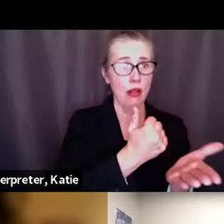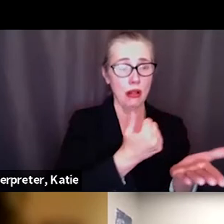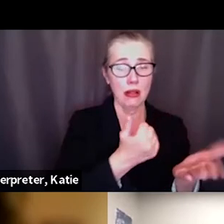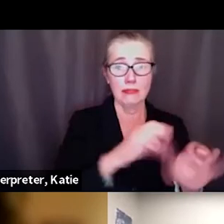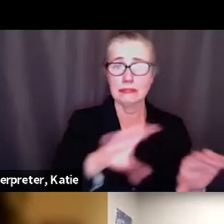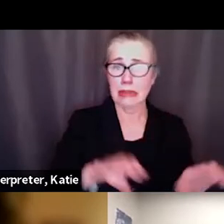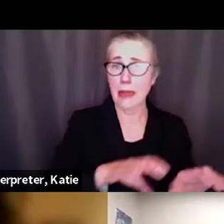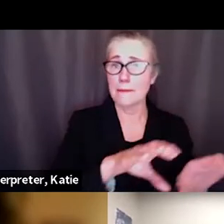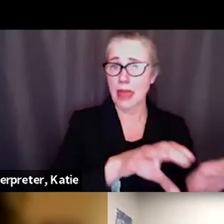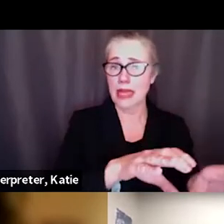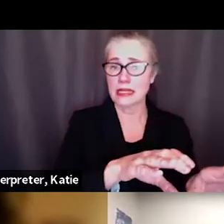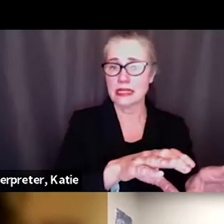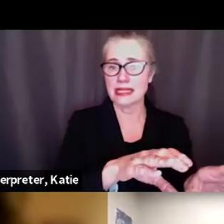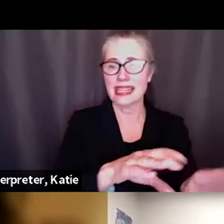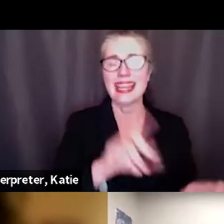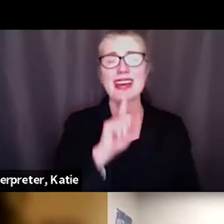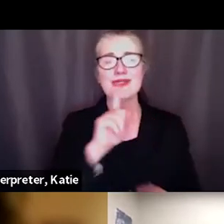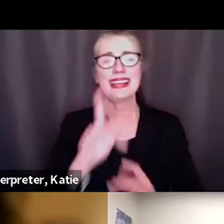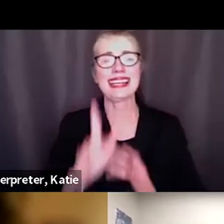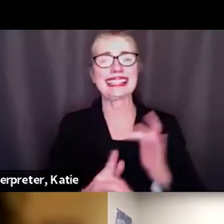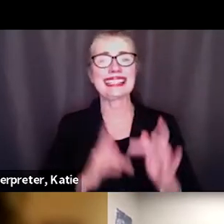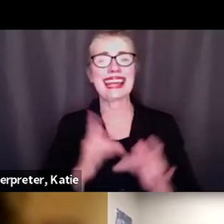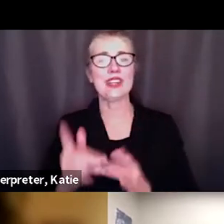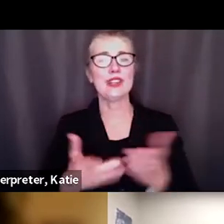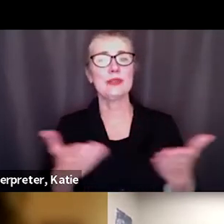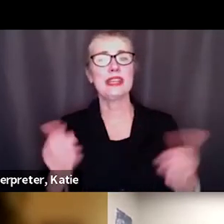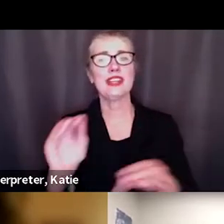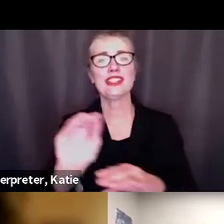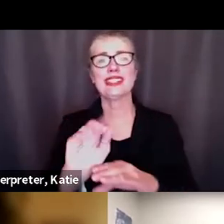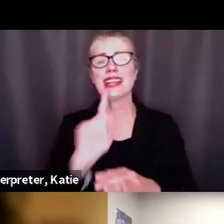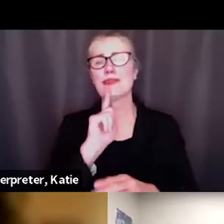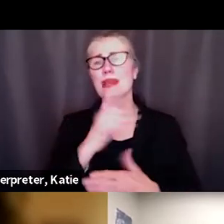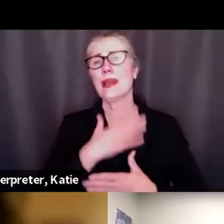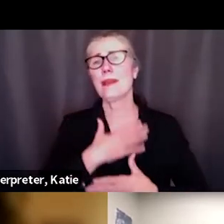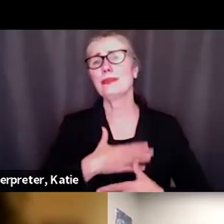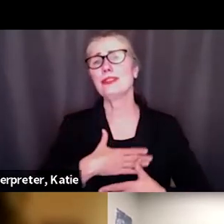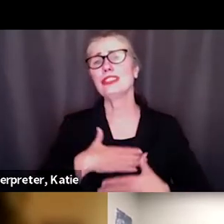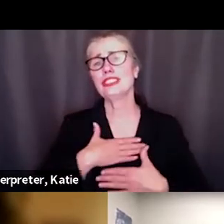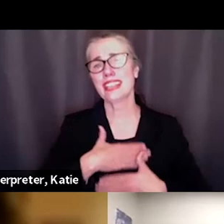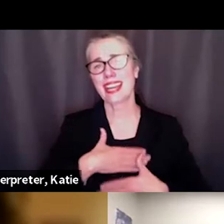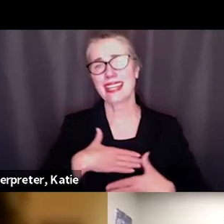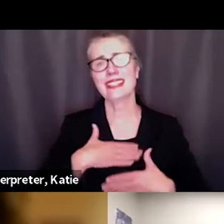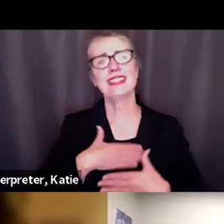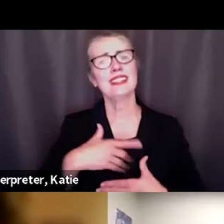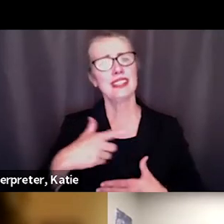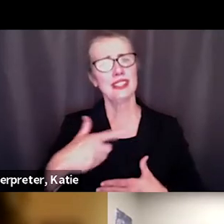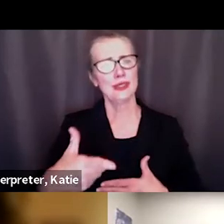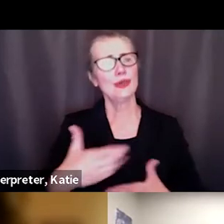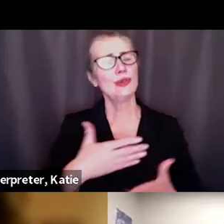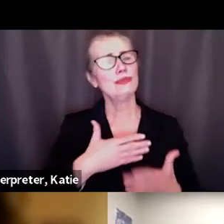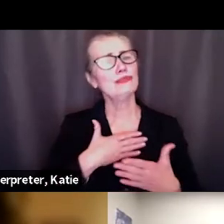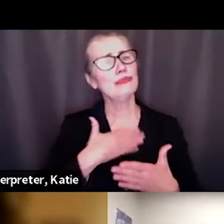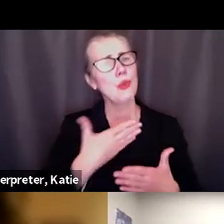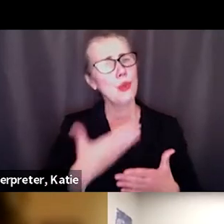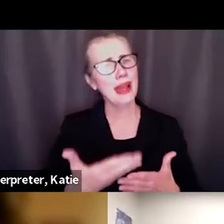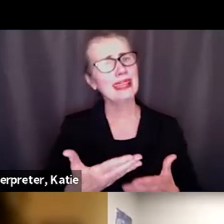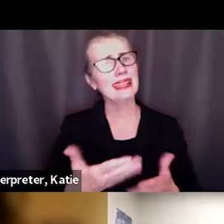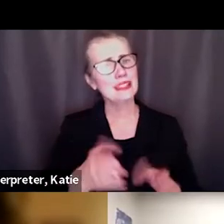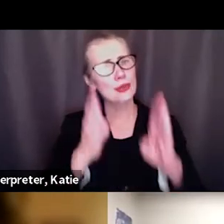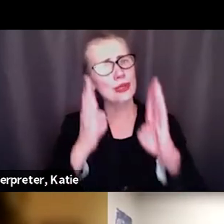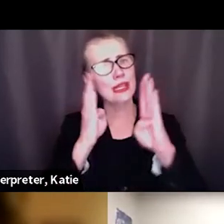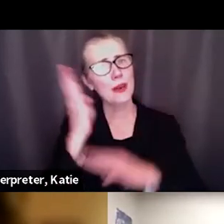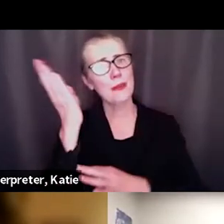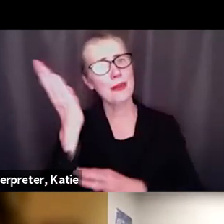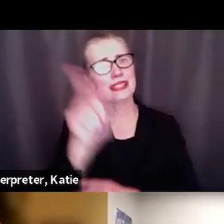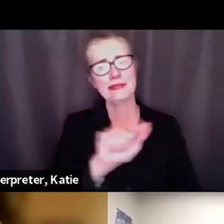again just an opening i'm really excited to be here tonight i appreciate so much um your willingness to hear our presentation and i will turn it back over to dr